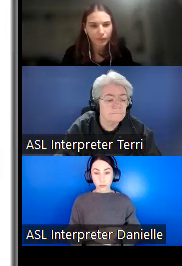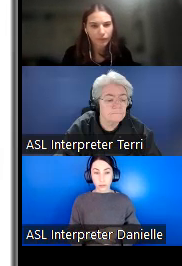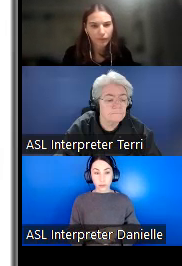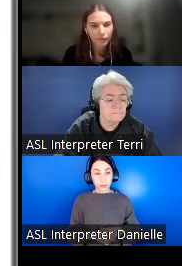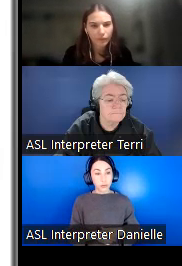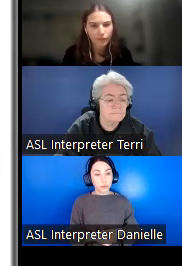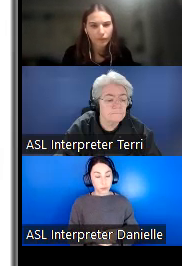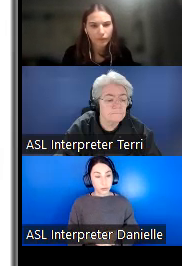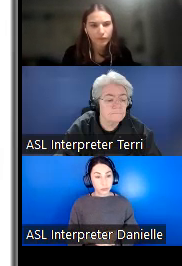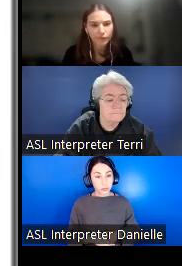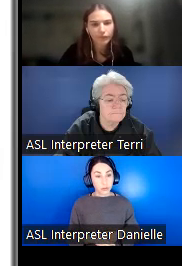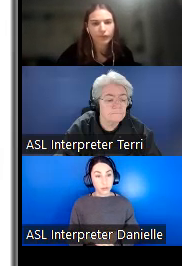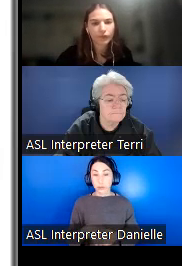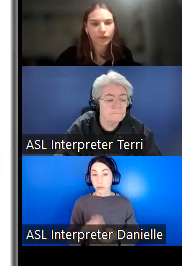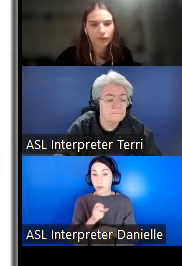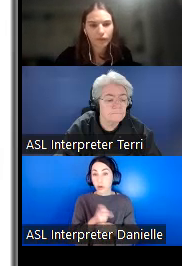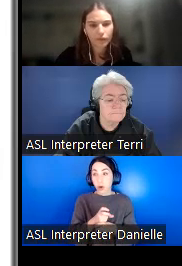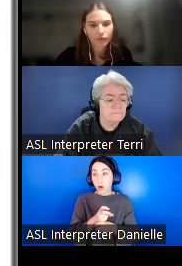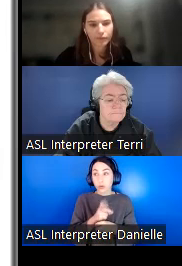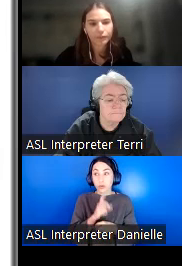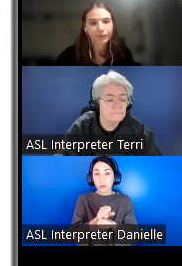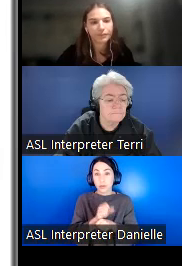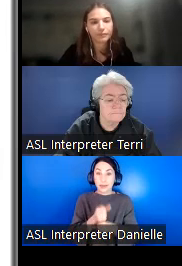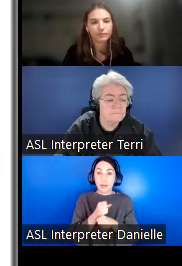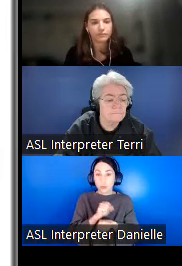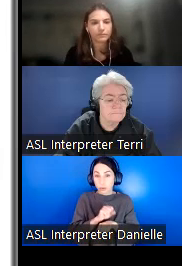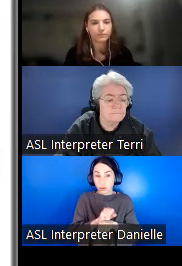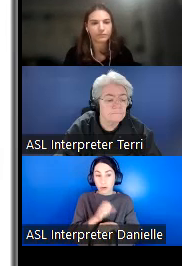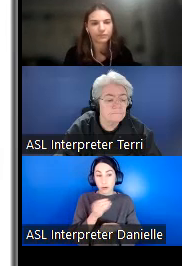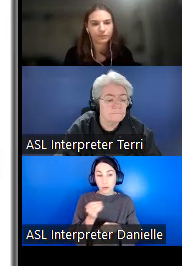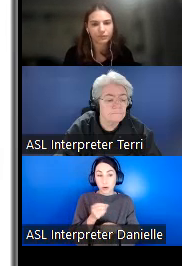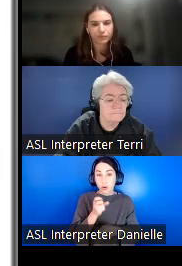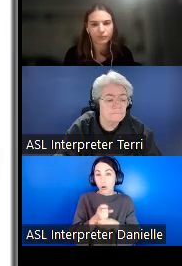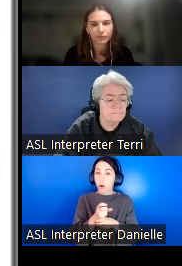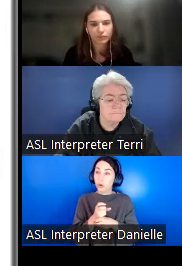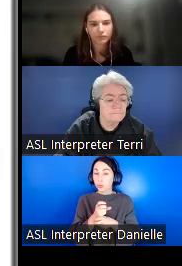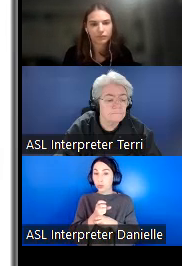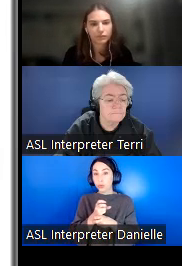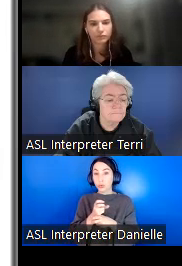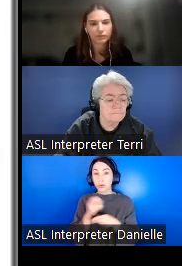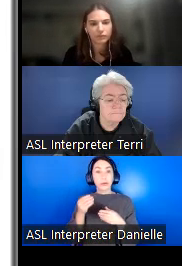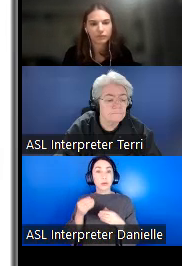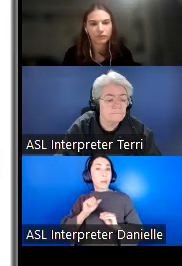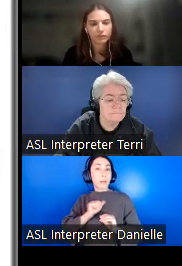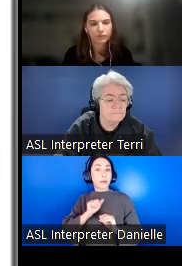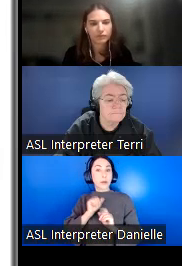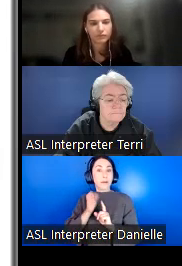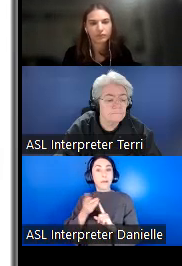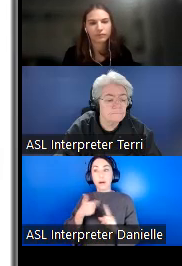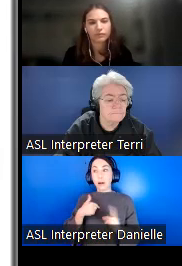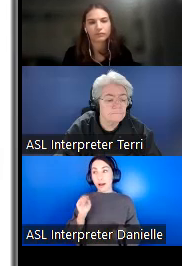It actually was hard to actually just get a job. It was hard to, go out there and sell yourself and say, I'm a